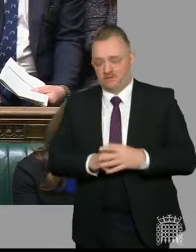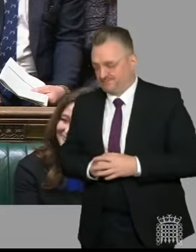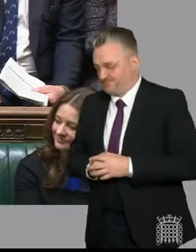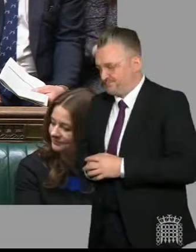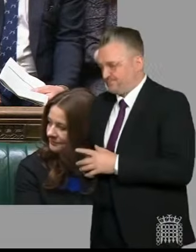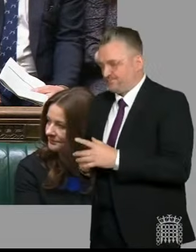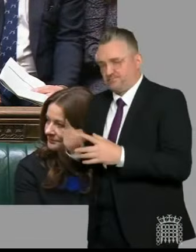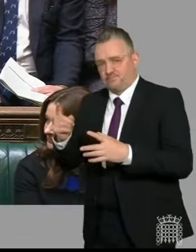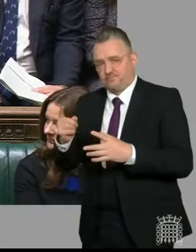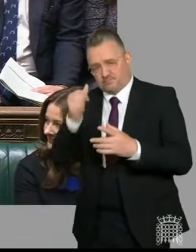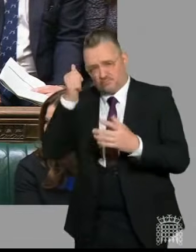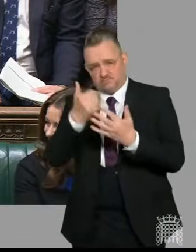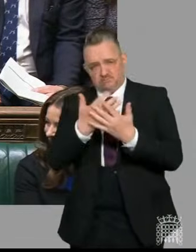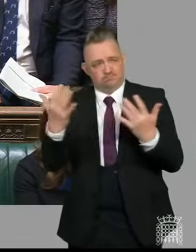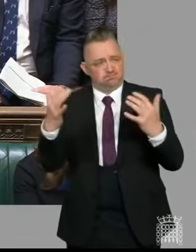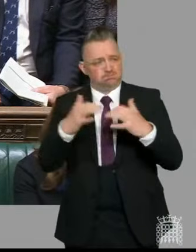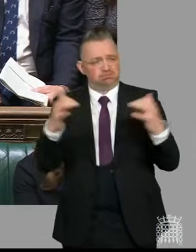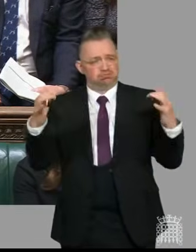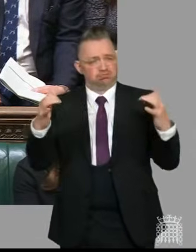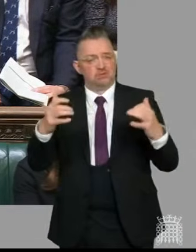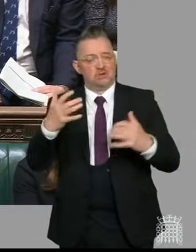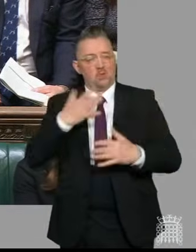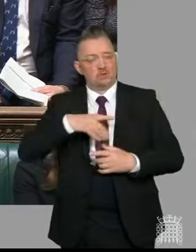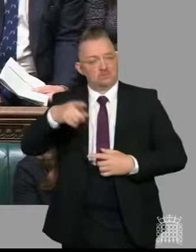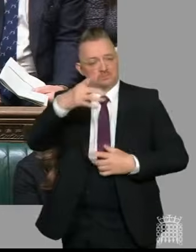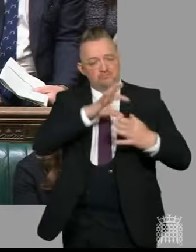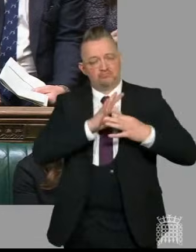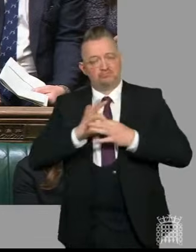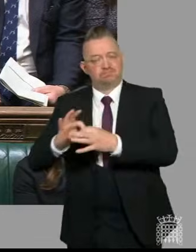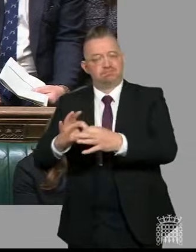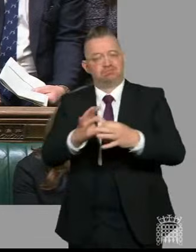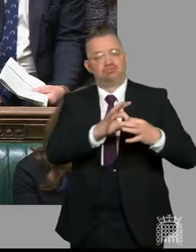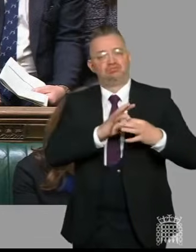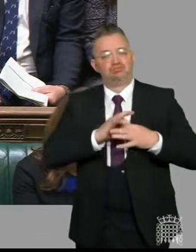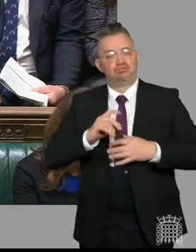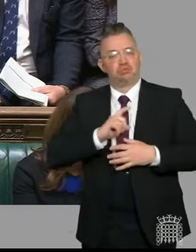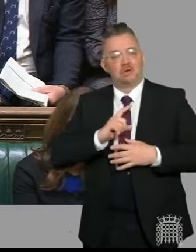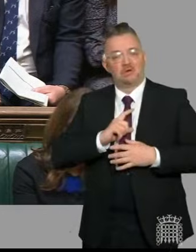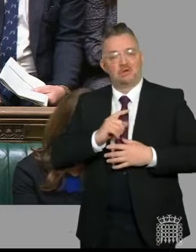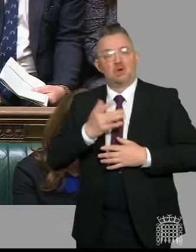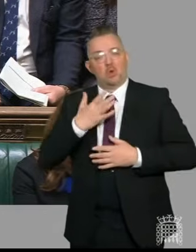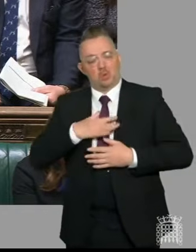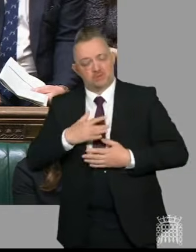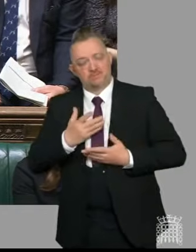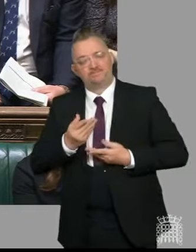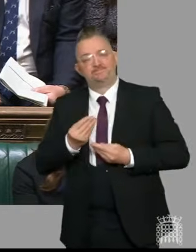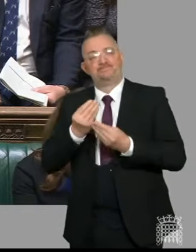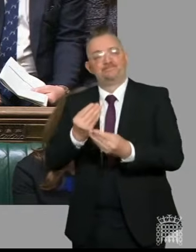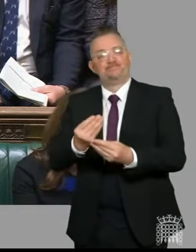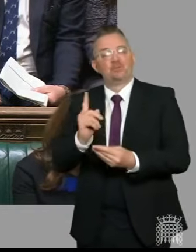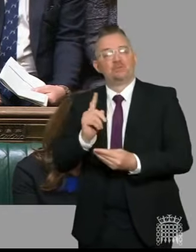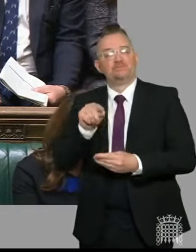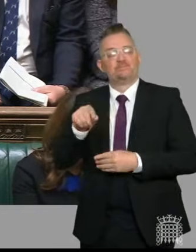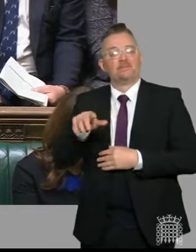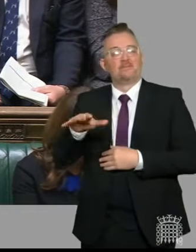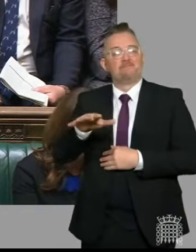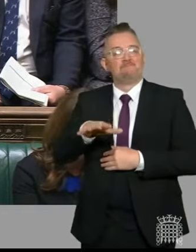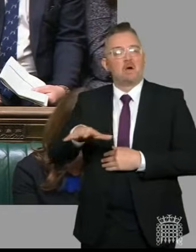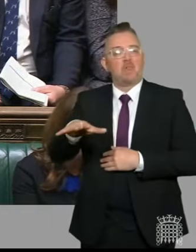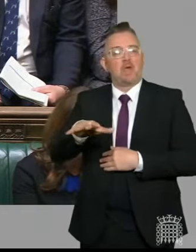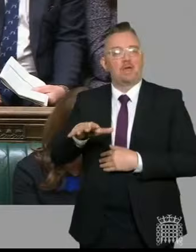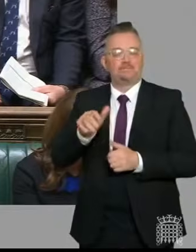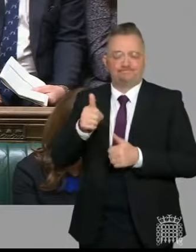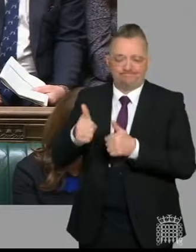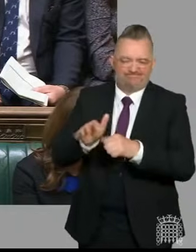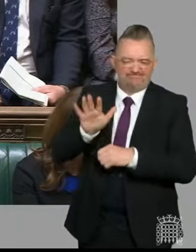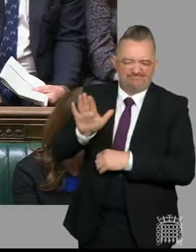me in offering condolences to the family and friends of Lord Frank Field.